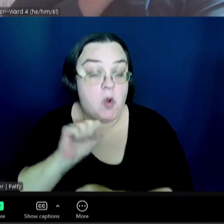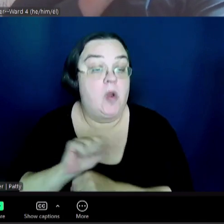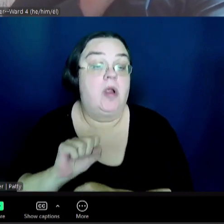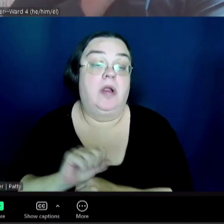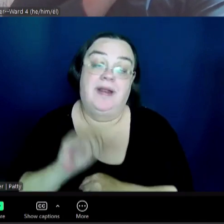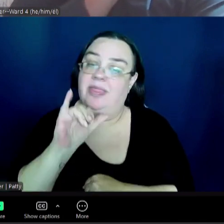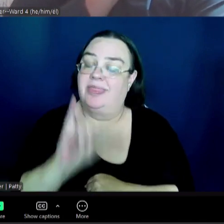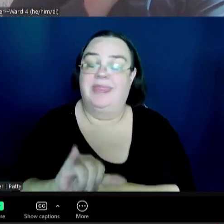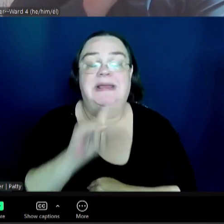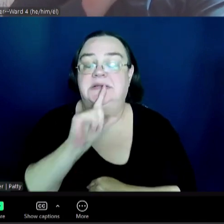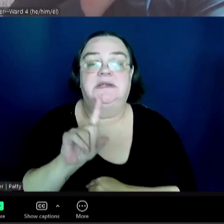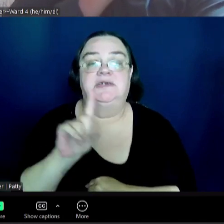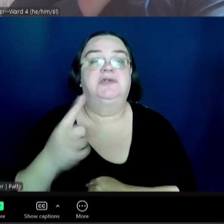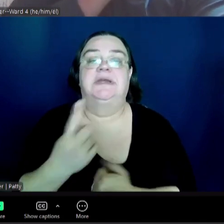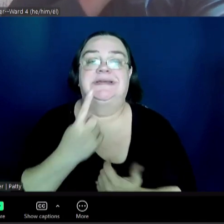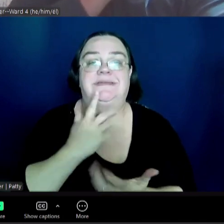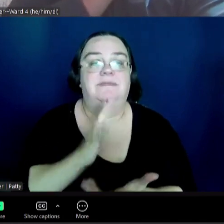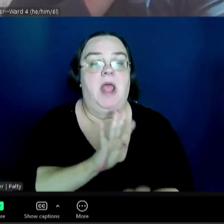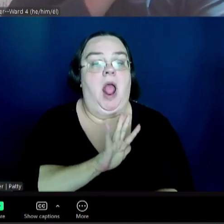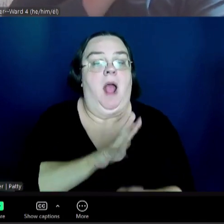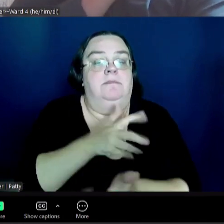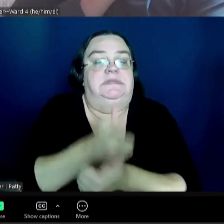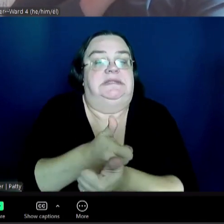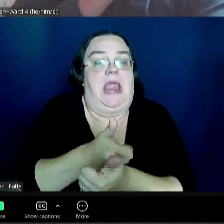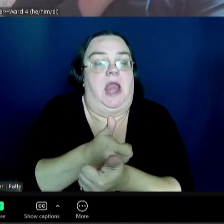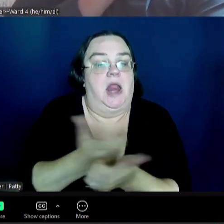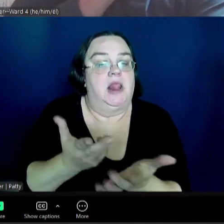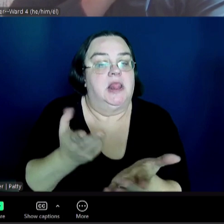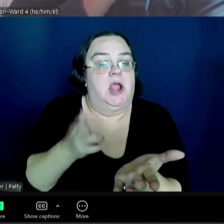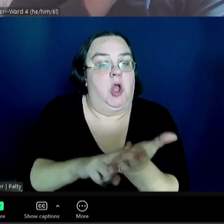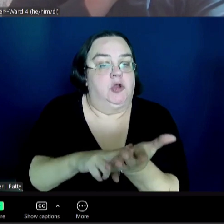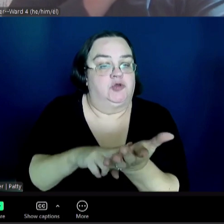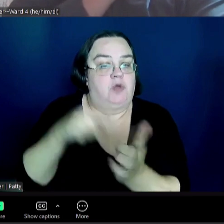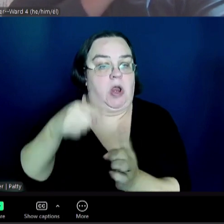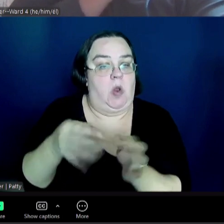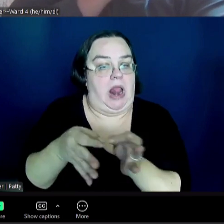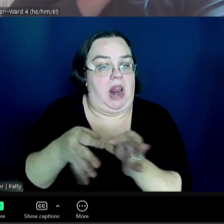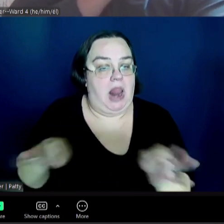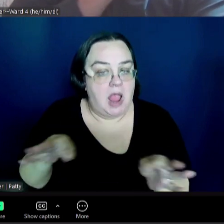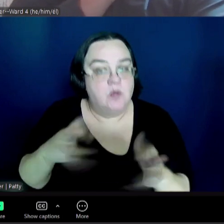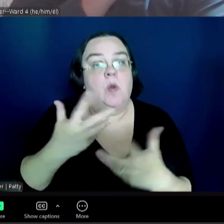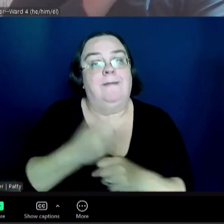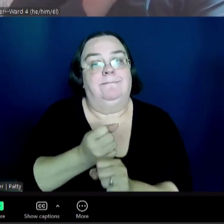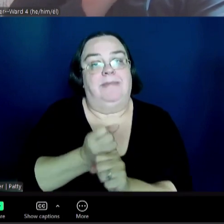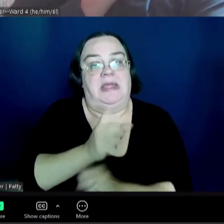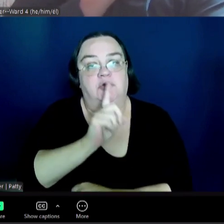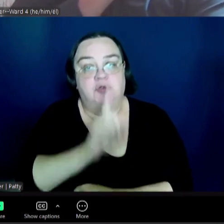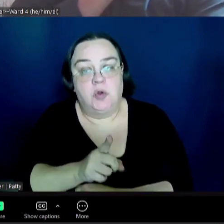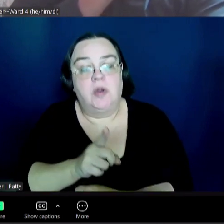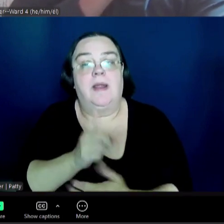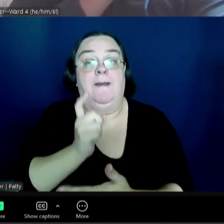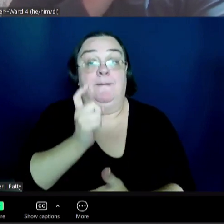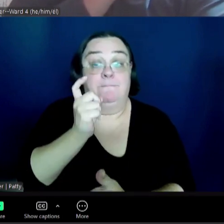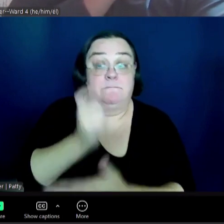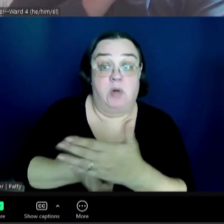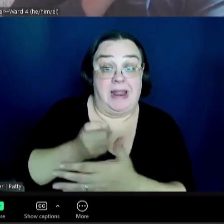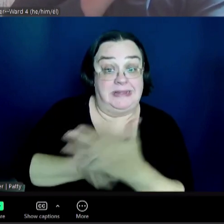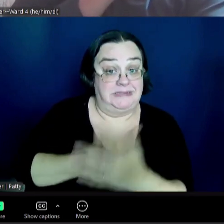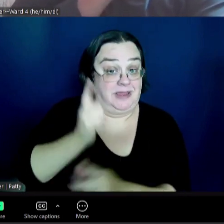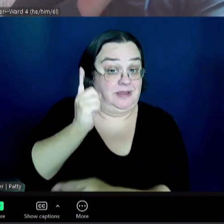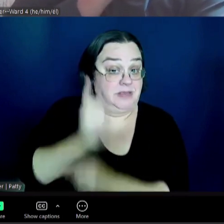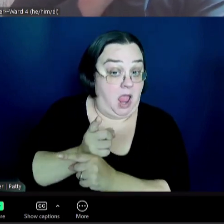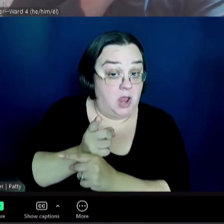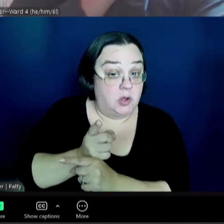merely just updating the contractual language to ensure that pricing is accurate and